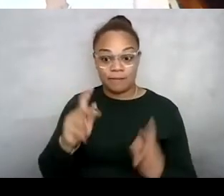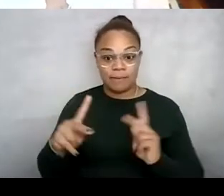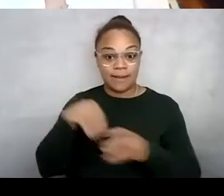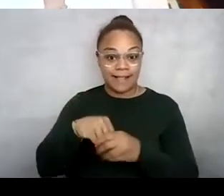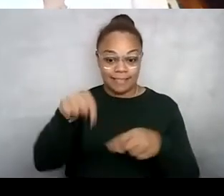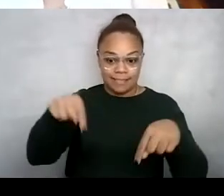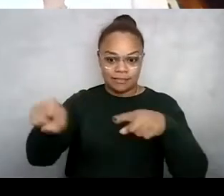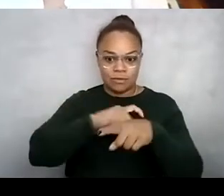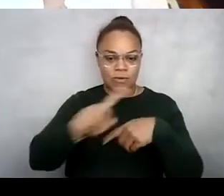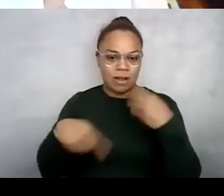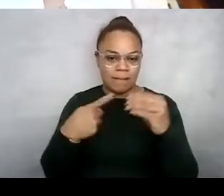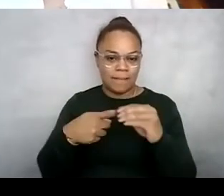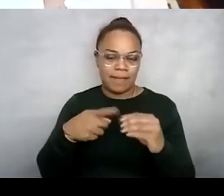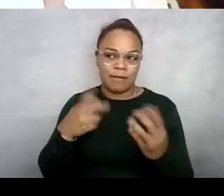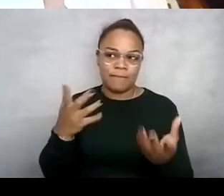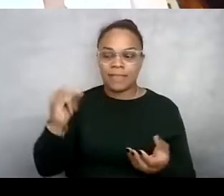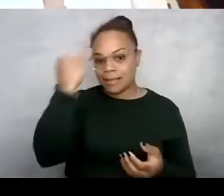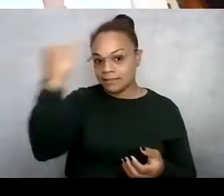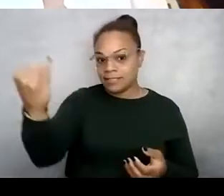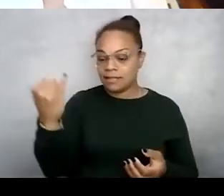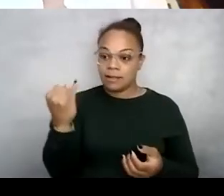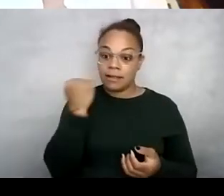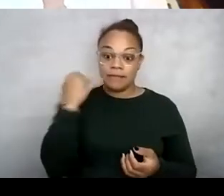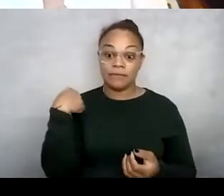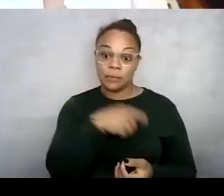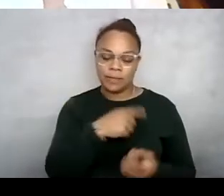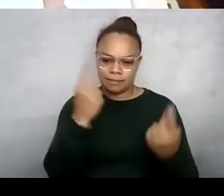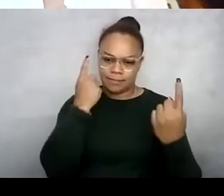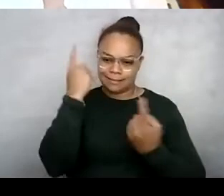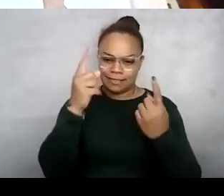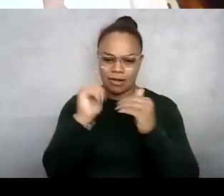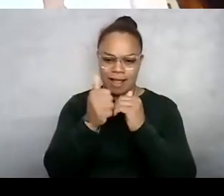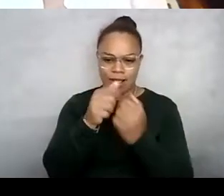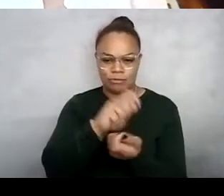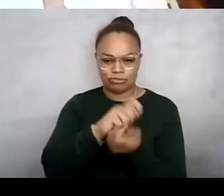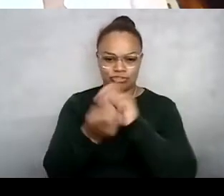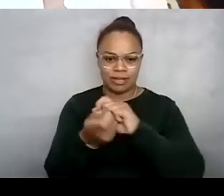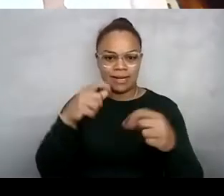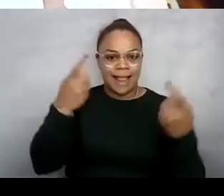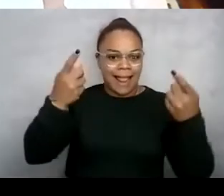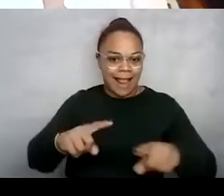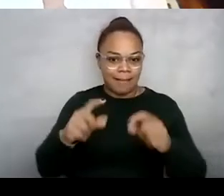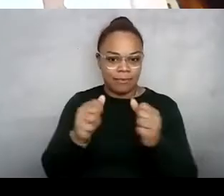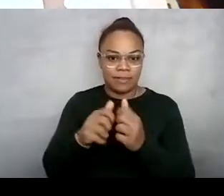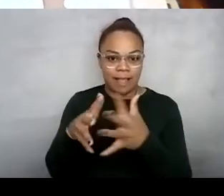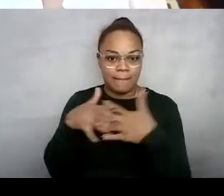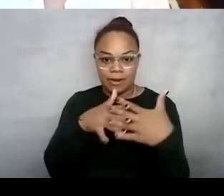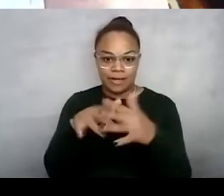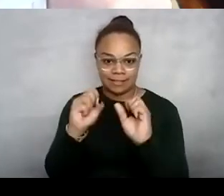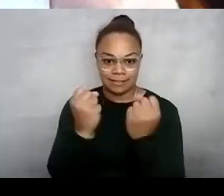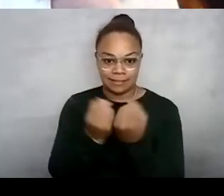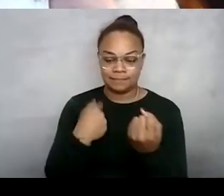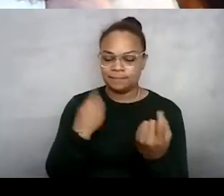about whether we look at the idea of how change happens in the American society, the only one I know. And I'm thinking about when I